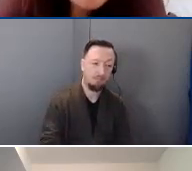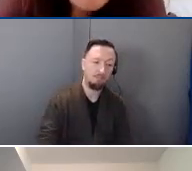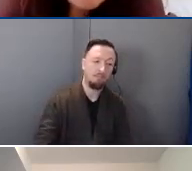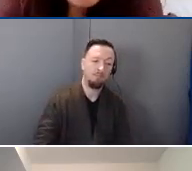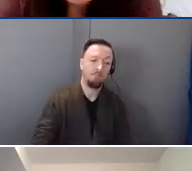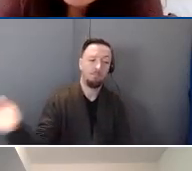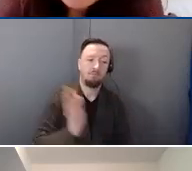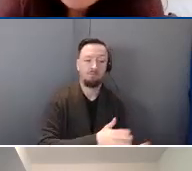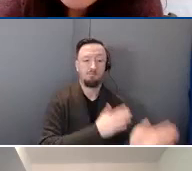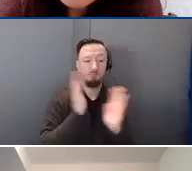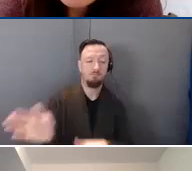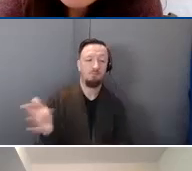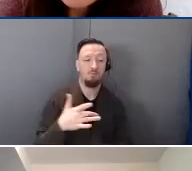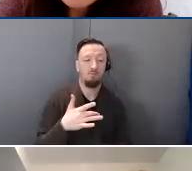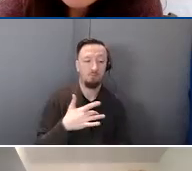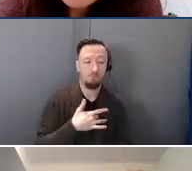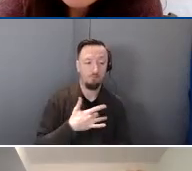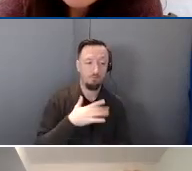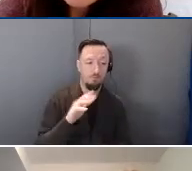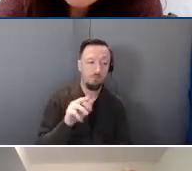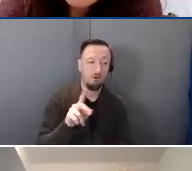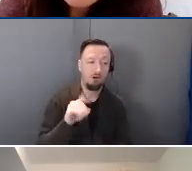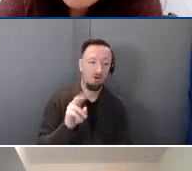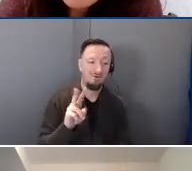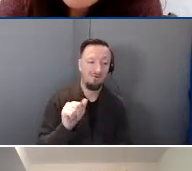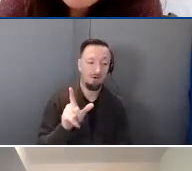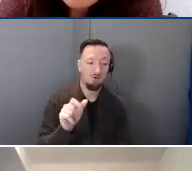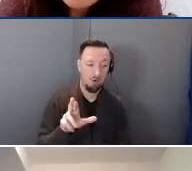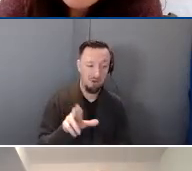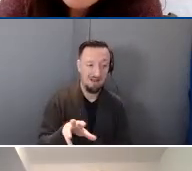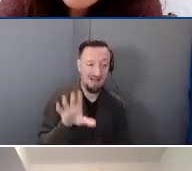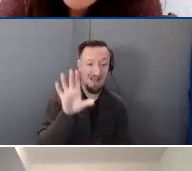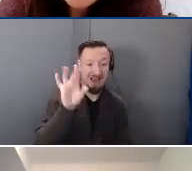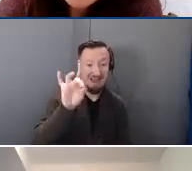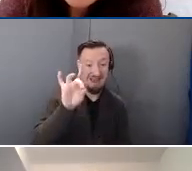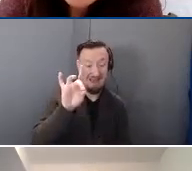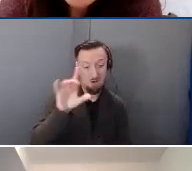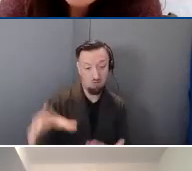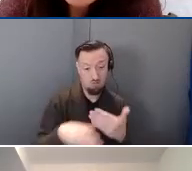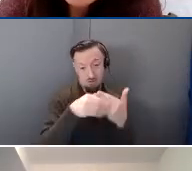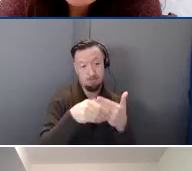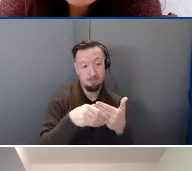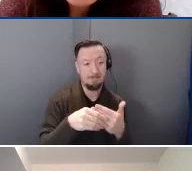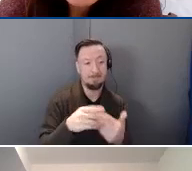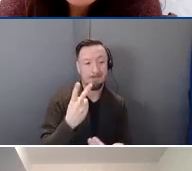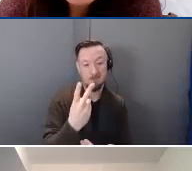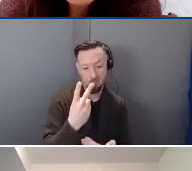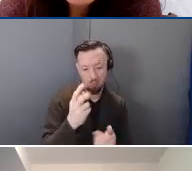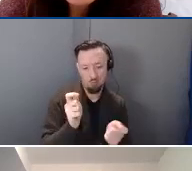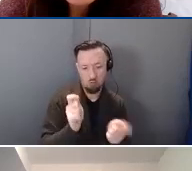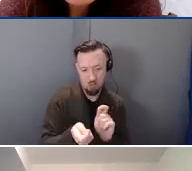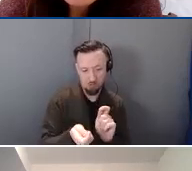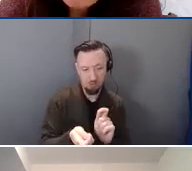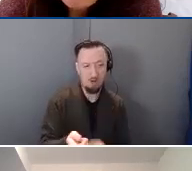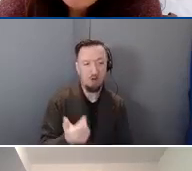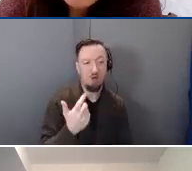Moving into cardiovascular, we had 8 codes that were added, and 2 codes were revised and 2